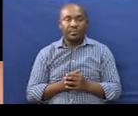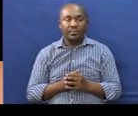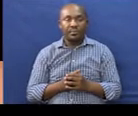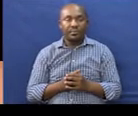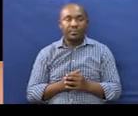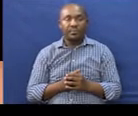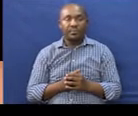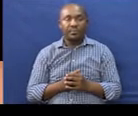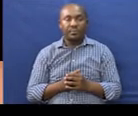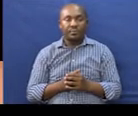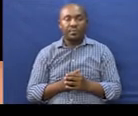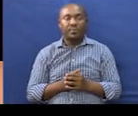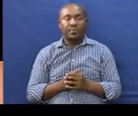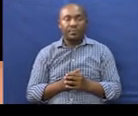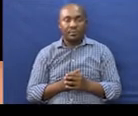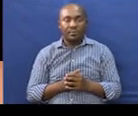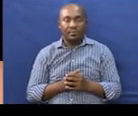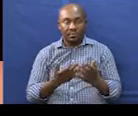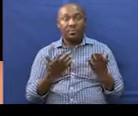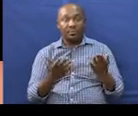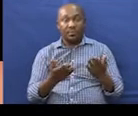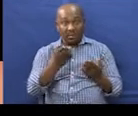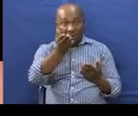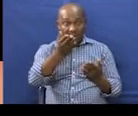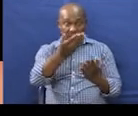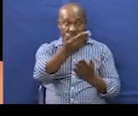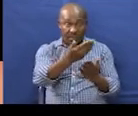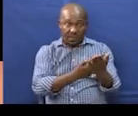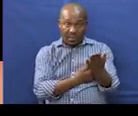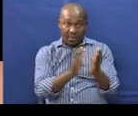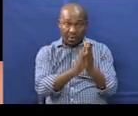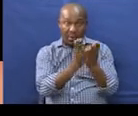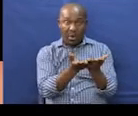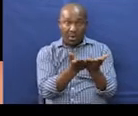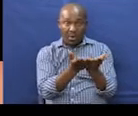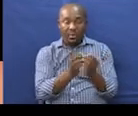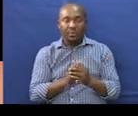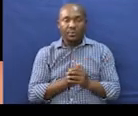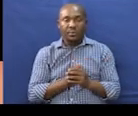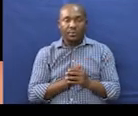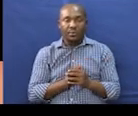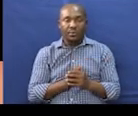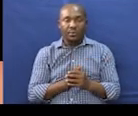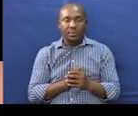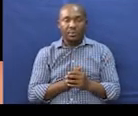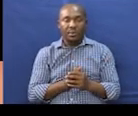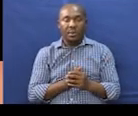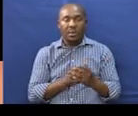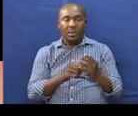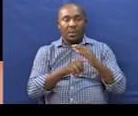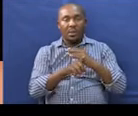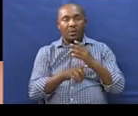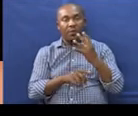Divide your exercise book into 4 phases. The food tested,